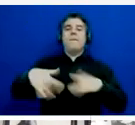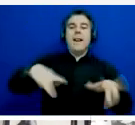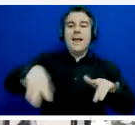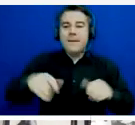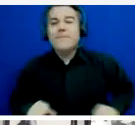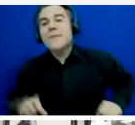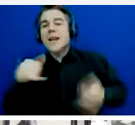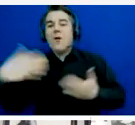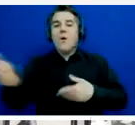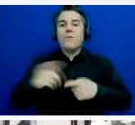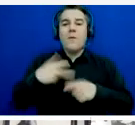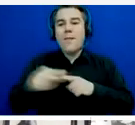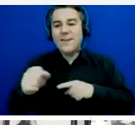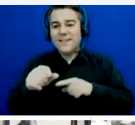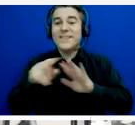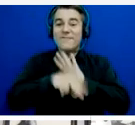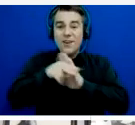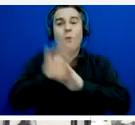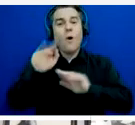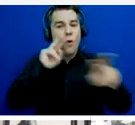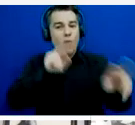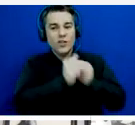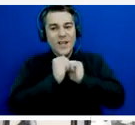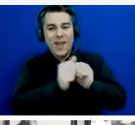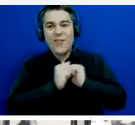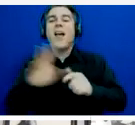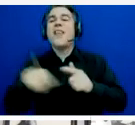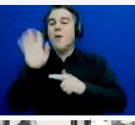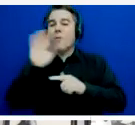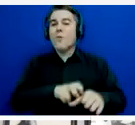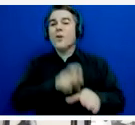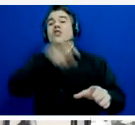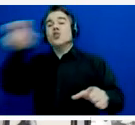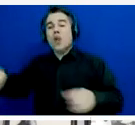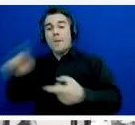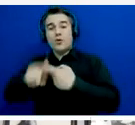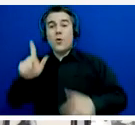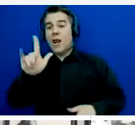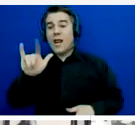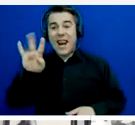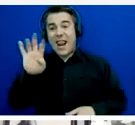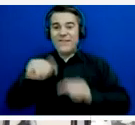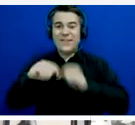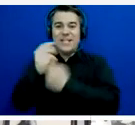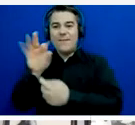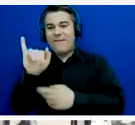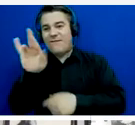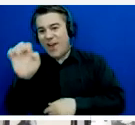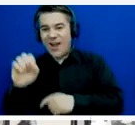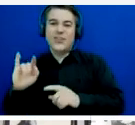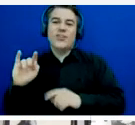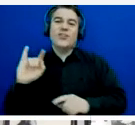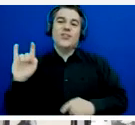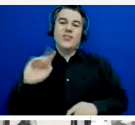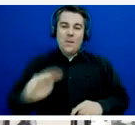our Welcome to Plexus video. We're going to watch this together, and then we're going to jump over to the live Team Fire Zoom. Here we